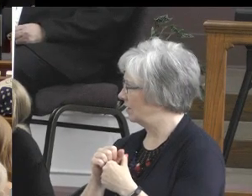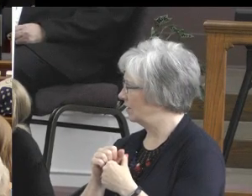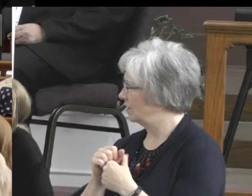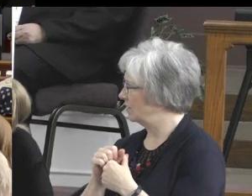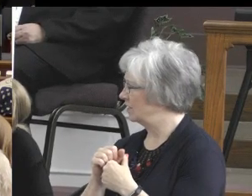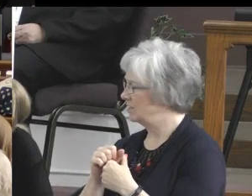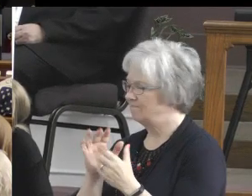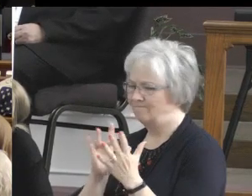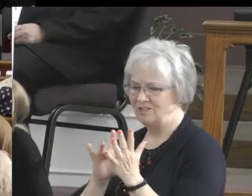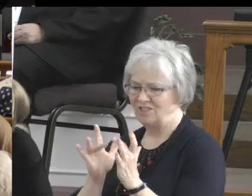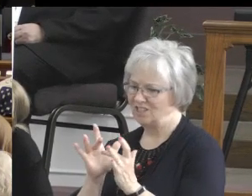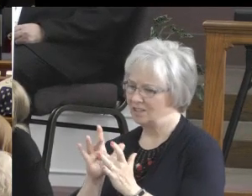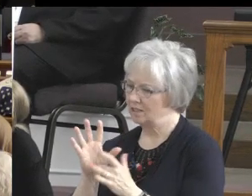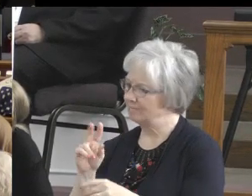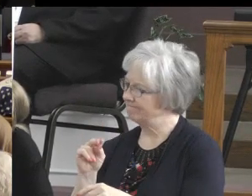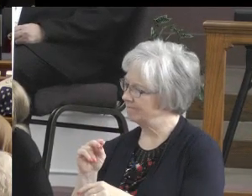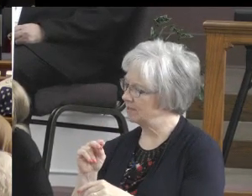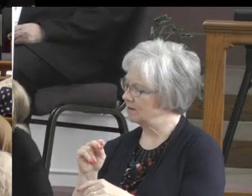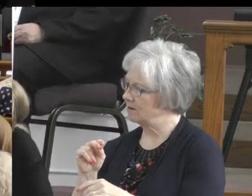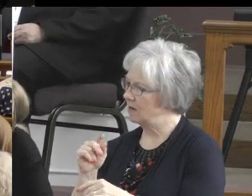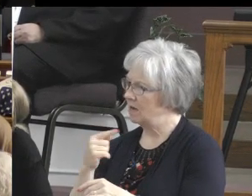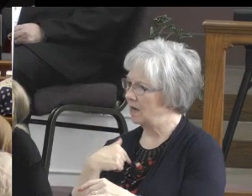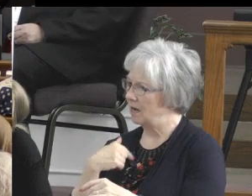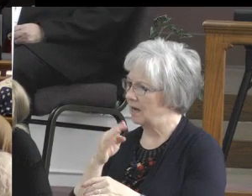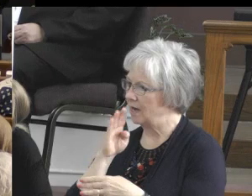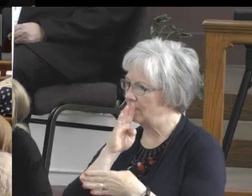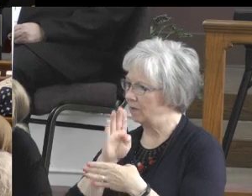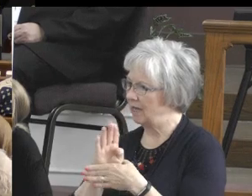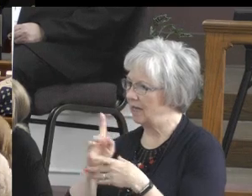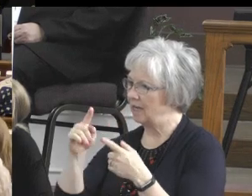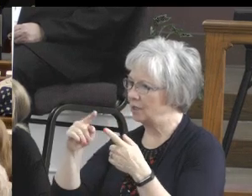No. I pledge allegiance to